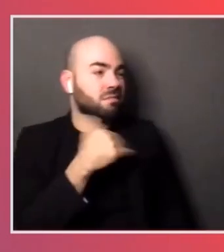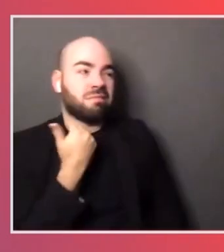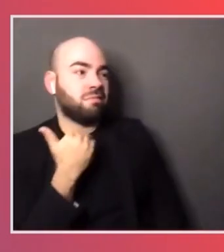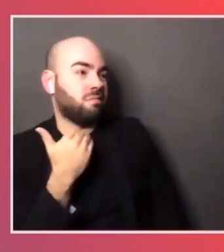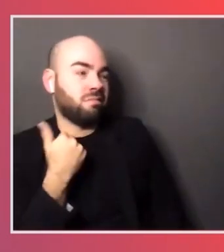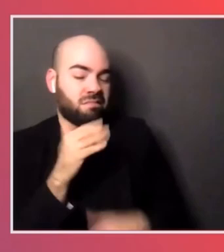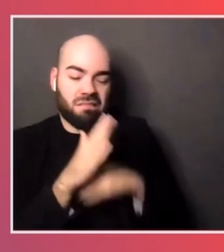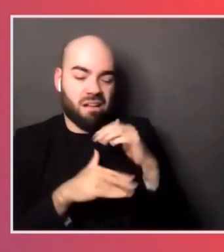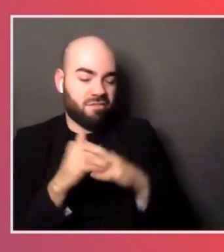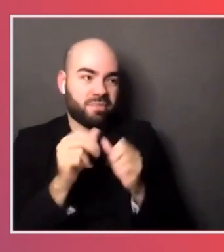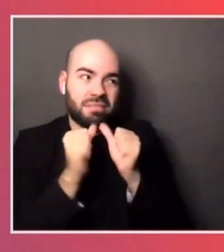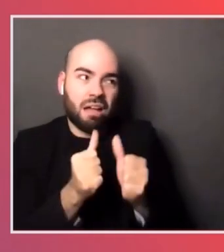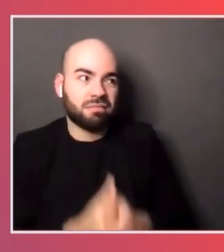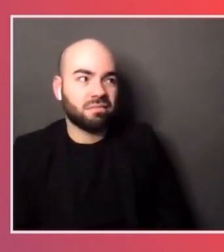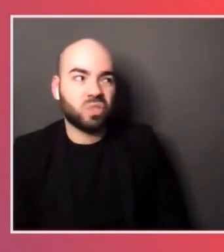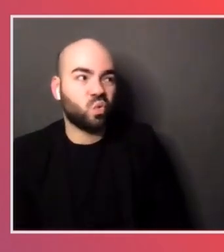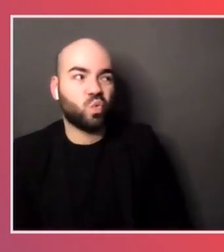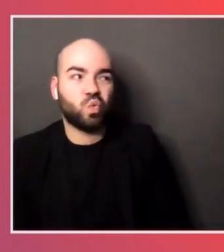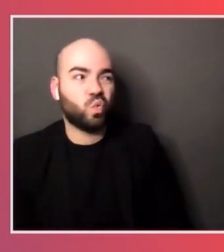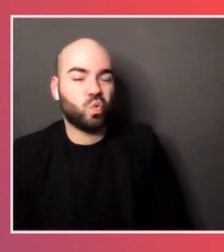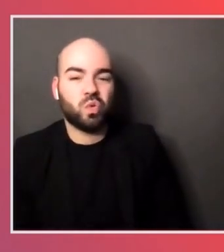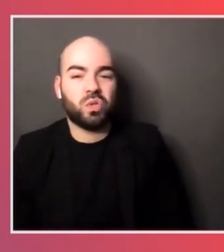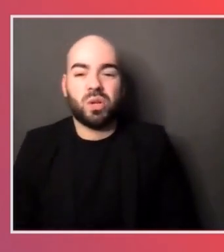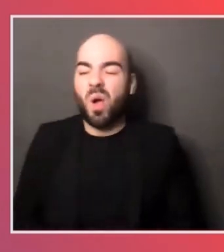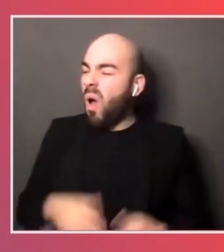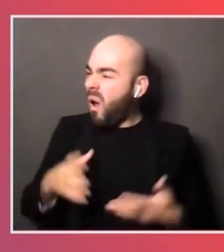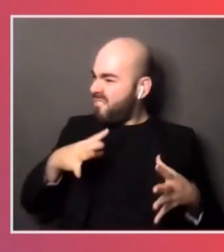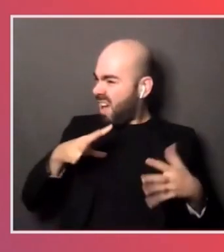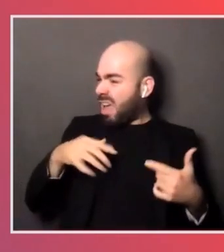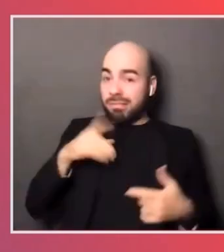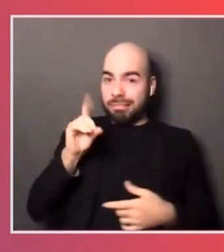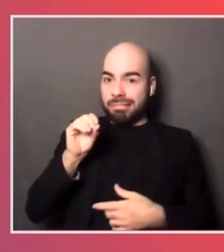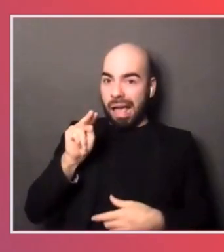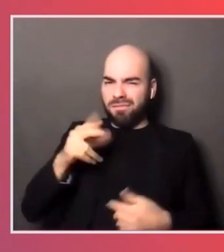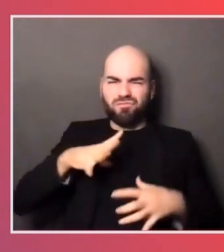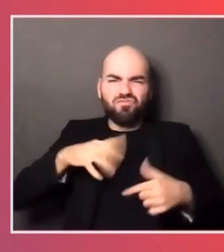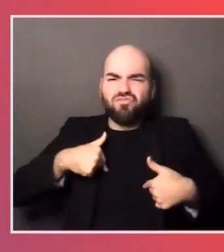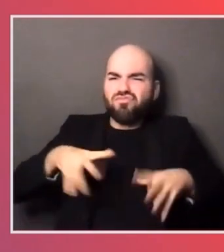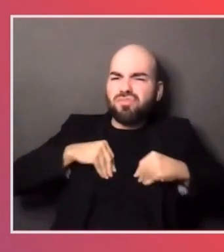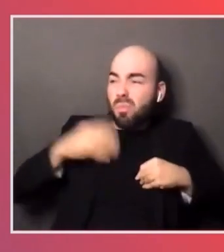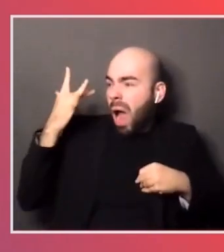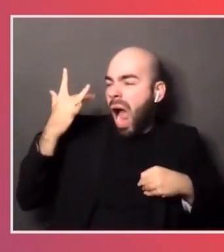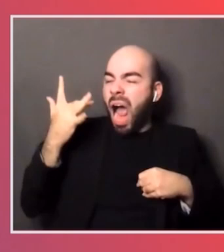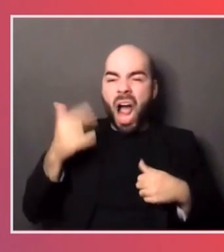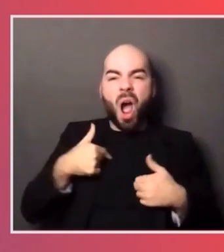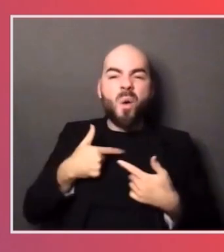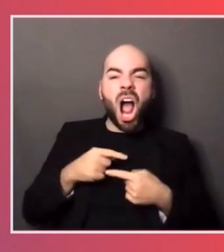But you look great in them. Yeah, I'm not touching that.